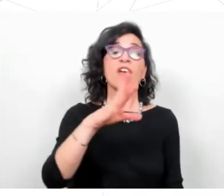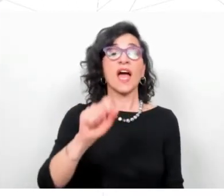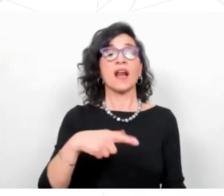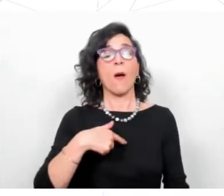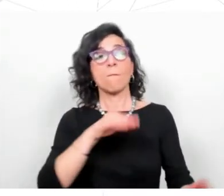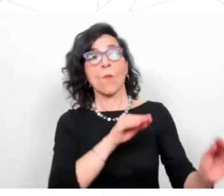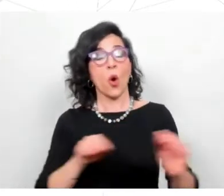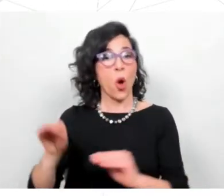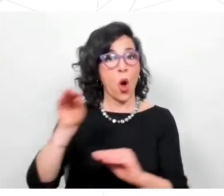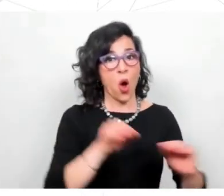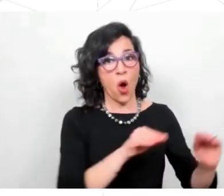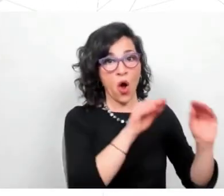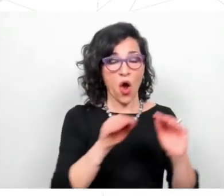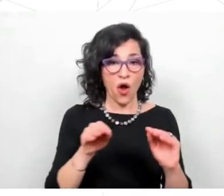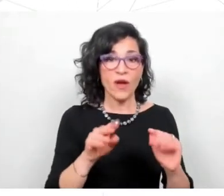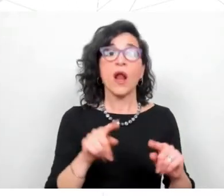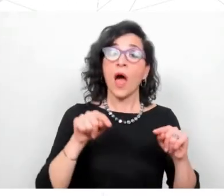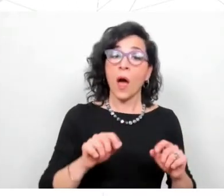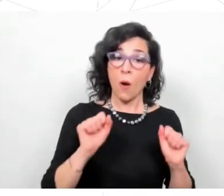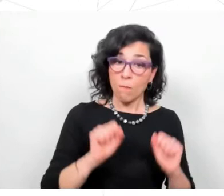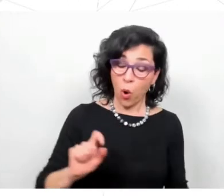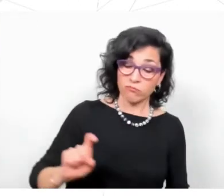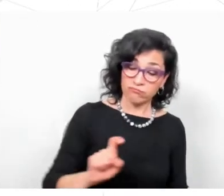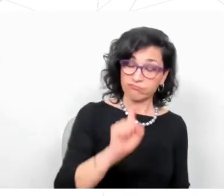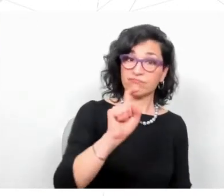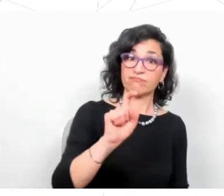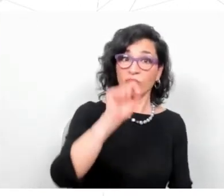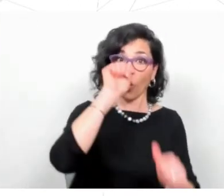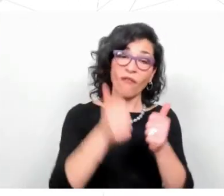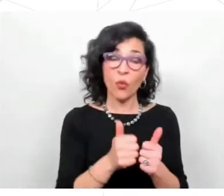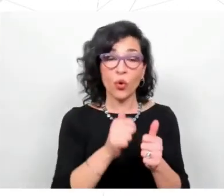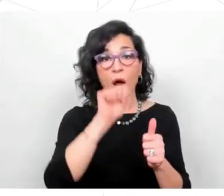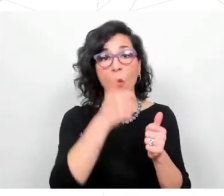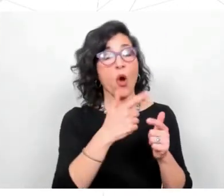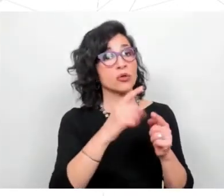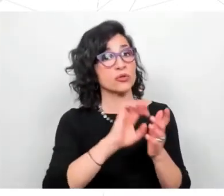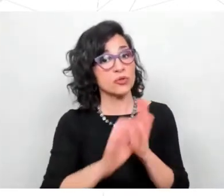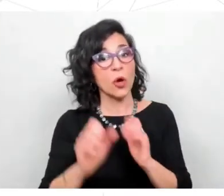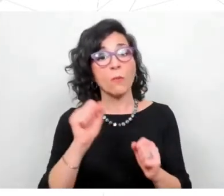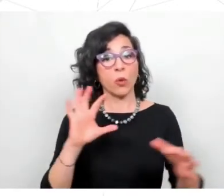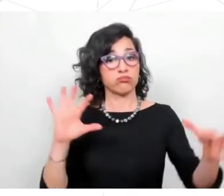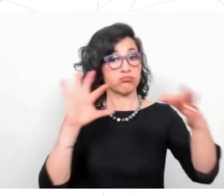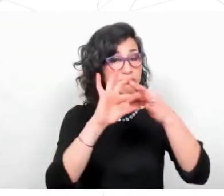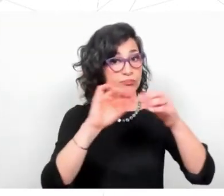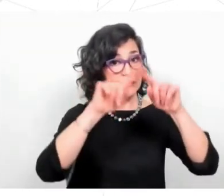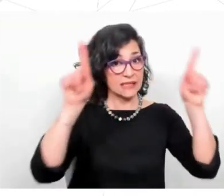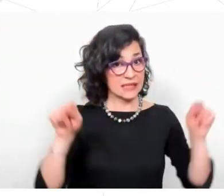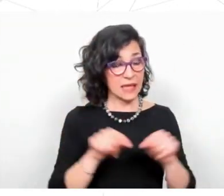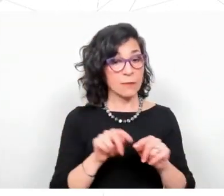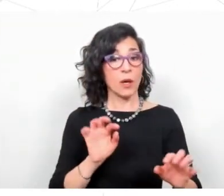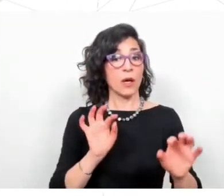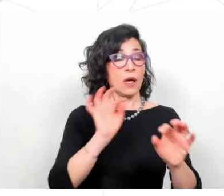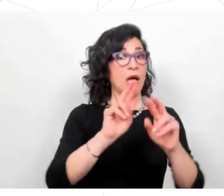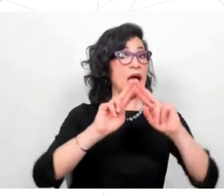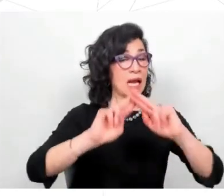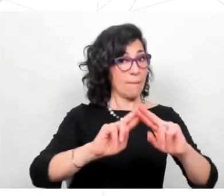magnifier will also move with me. Now you can set it up in a number of different ways. You can have it docked on the screen so it stays in the same place.